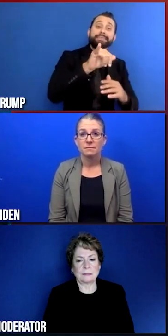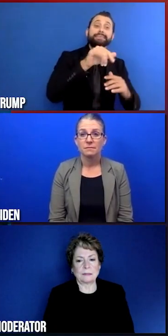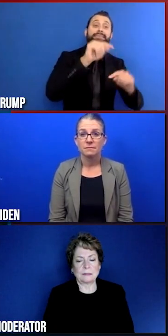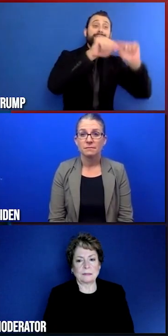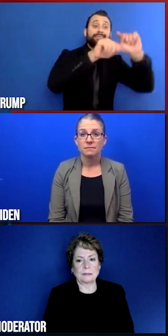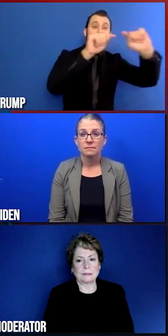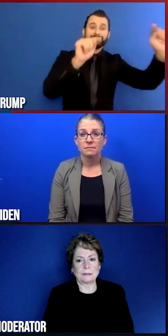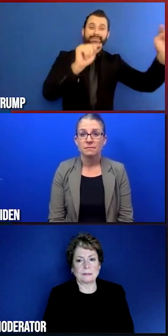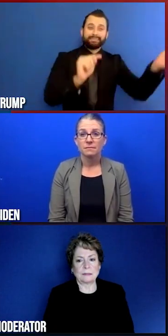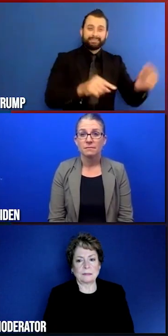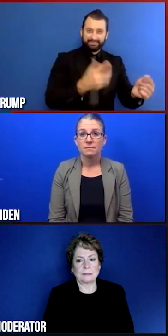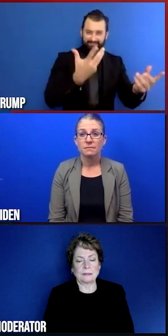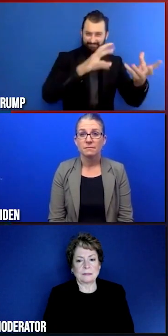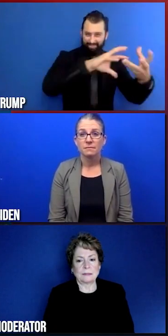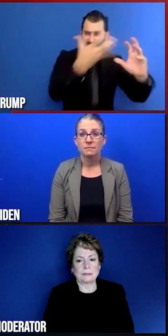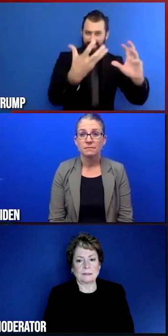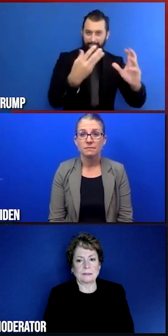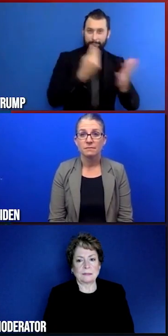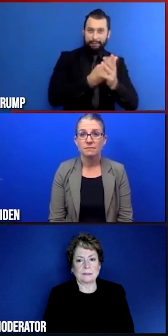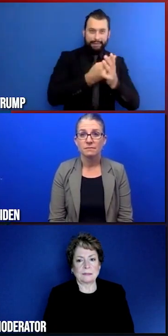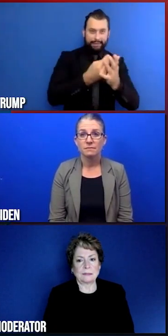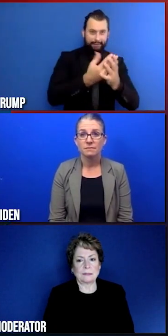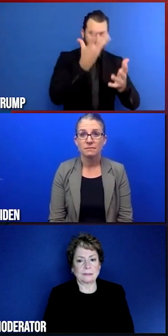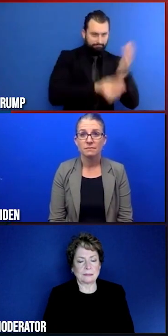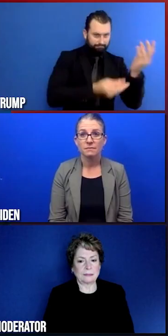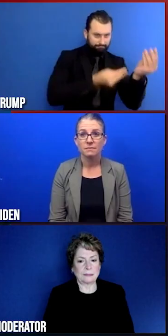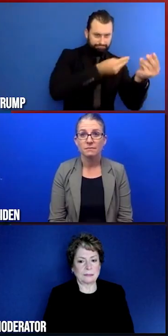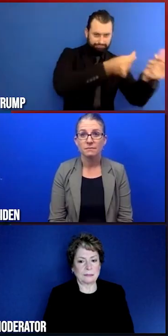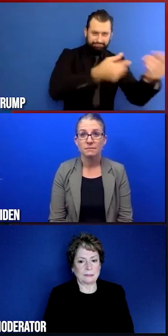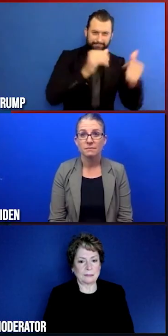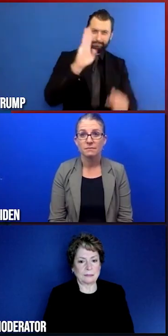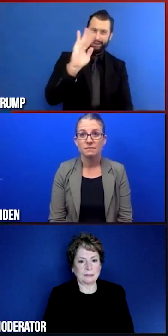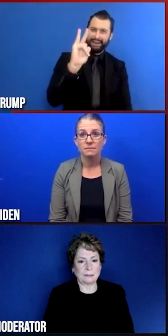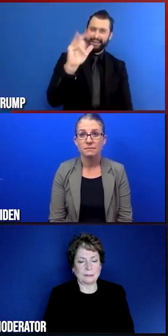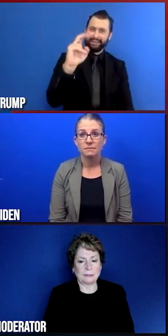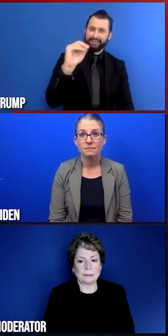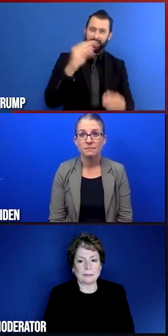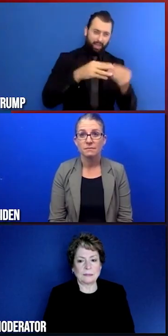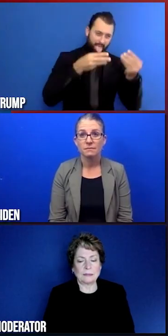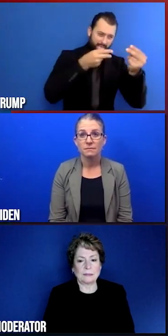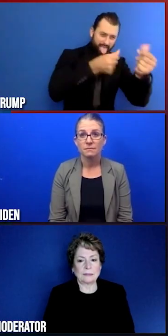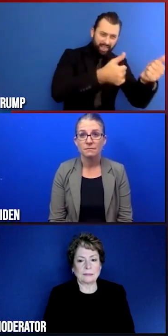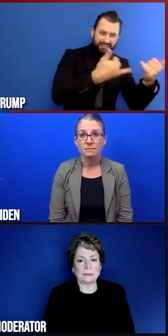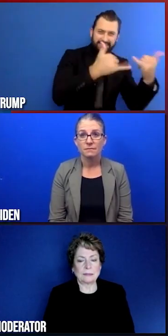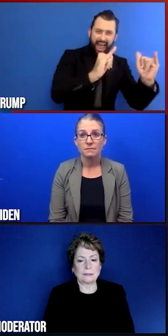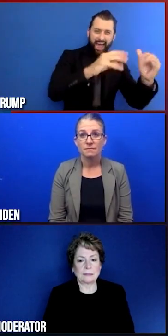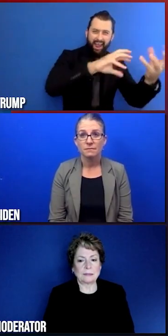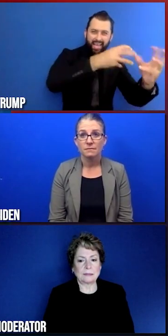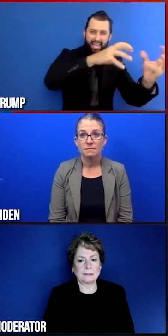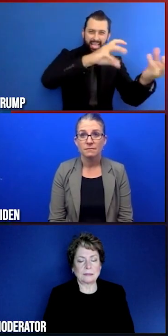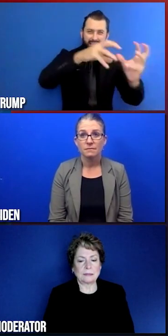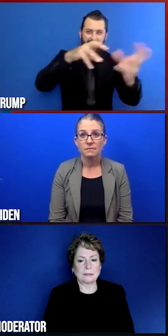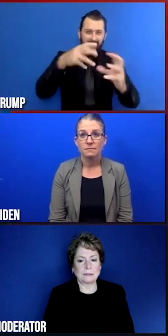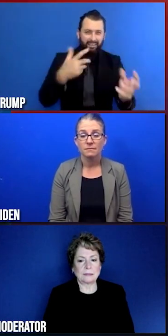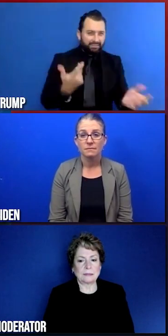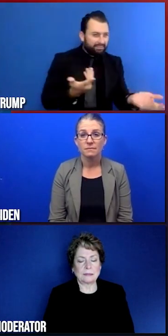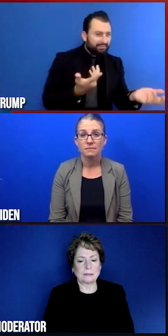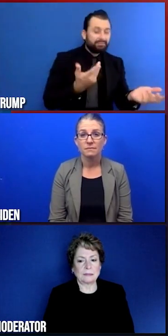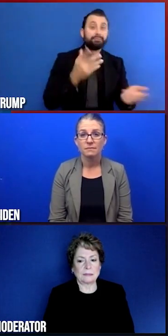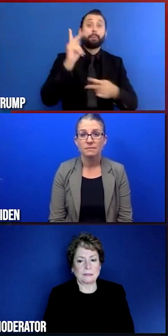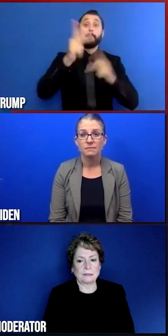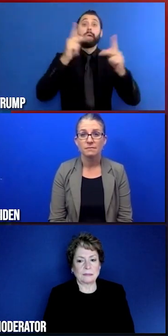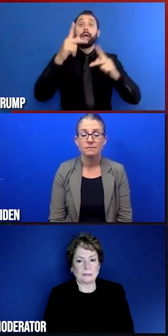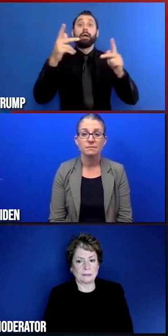way of getting a lot of money from our people's pockets to people that come into our country illegally. We were going to take